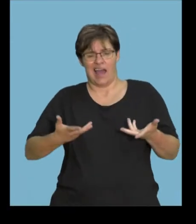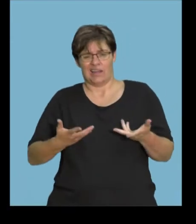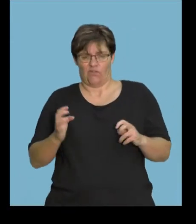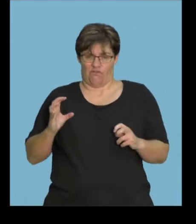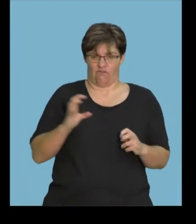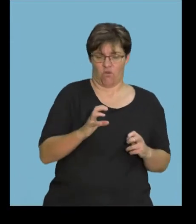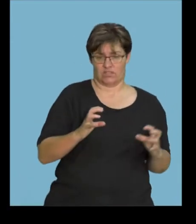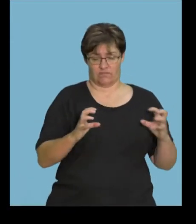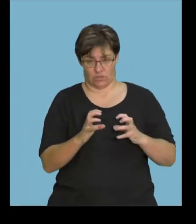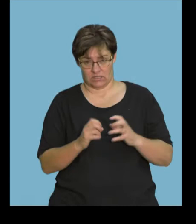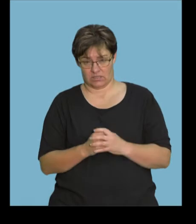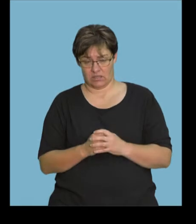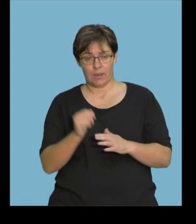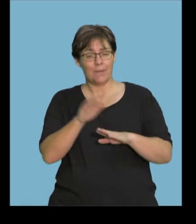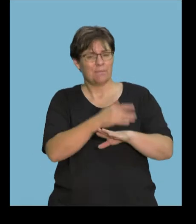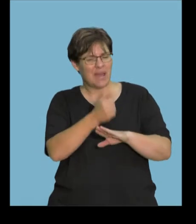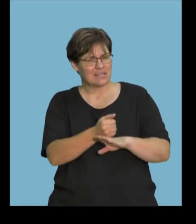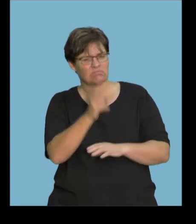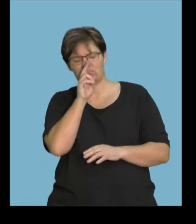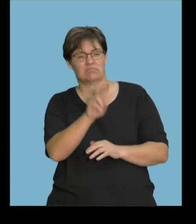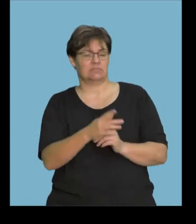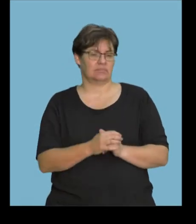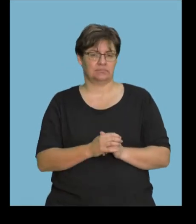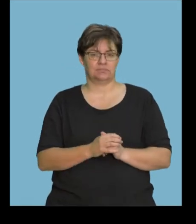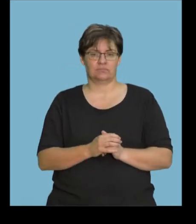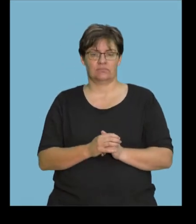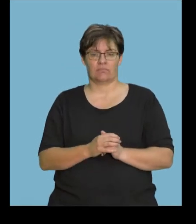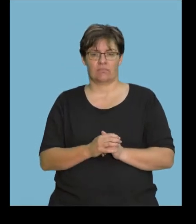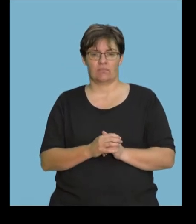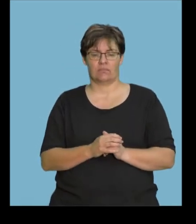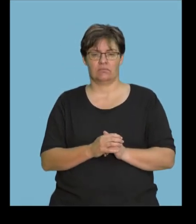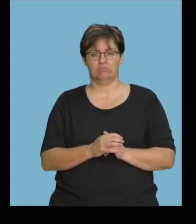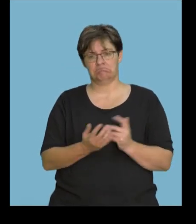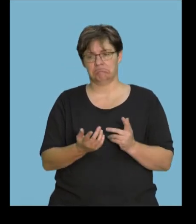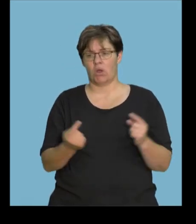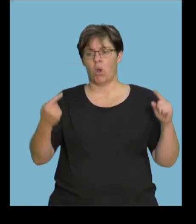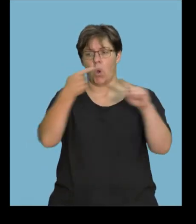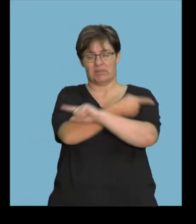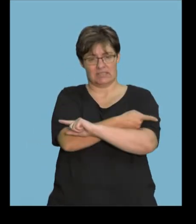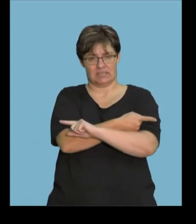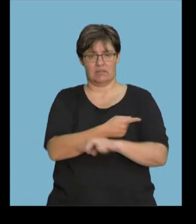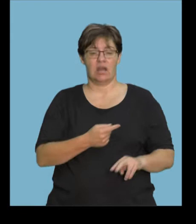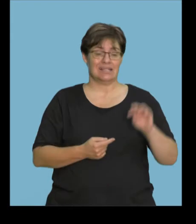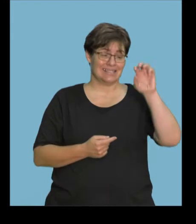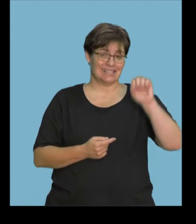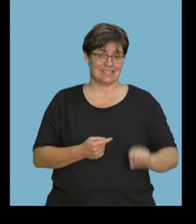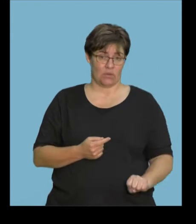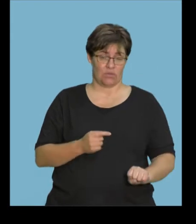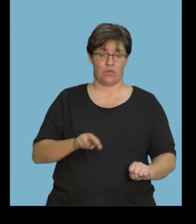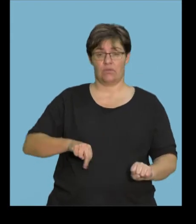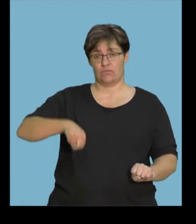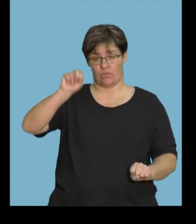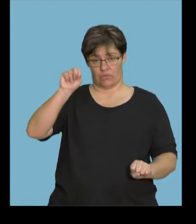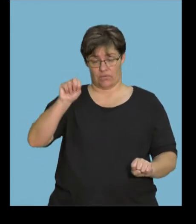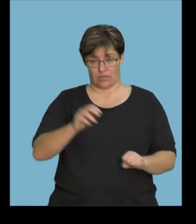So based on those observations, let's say for argument's sake, we've got two opposite poles, the south and the north. That's